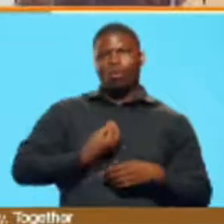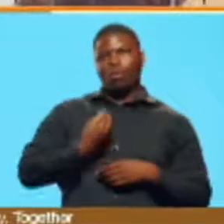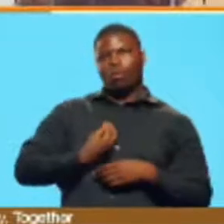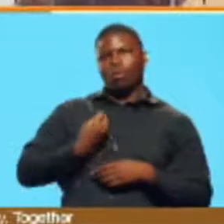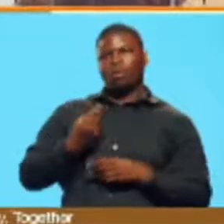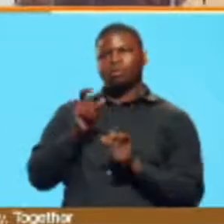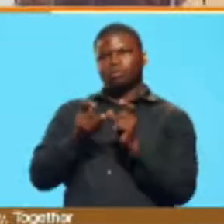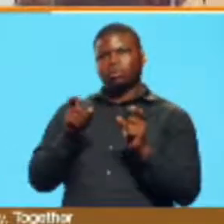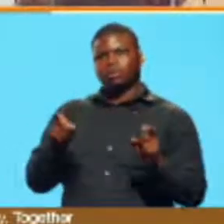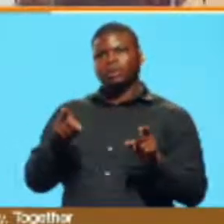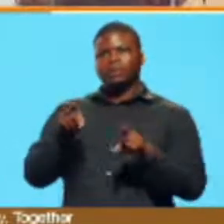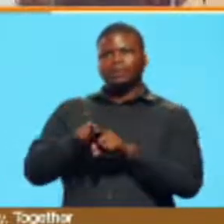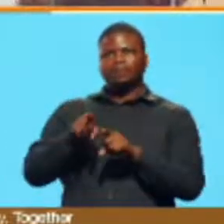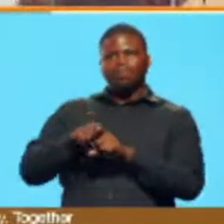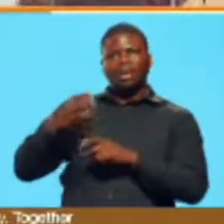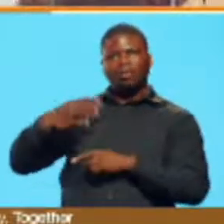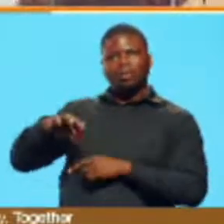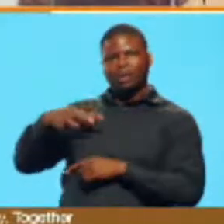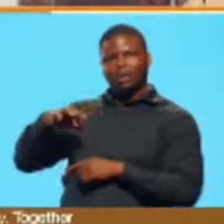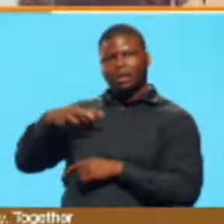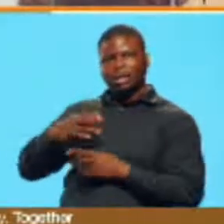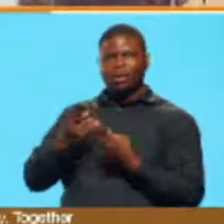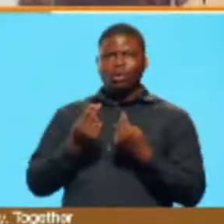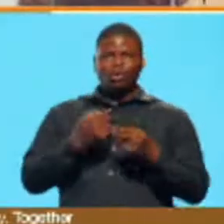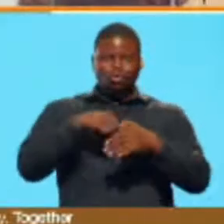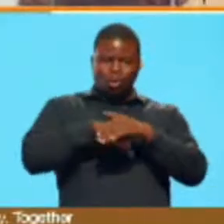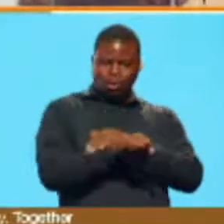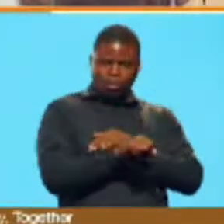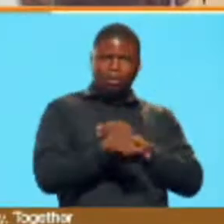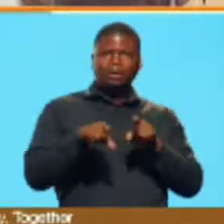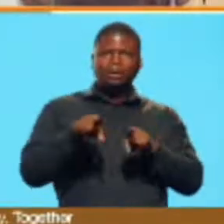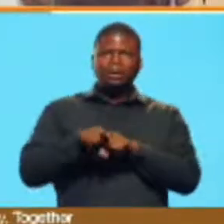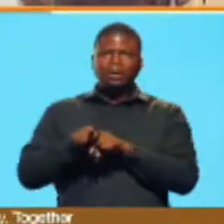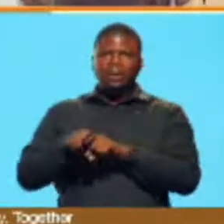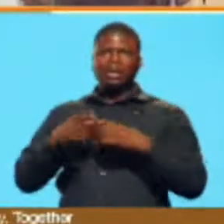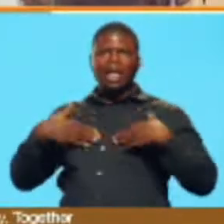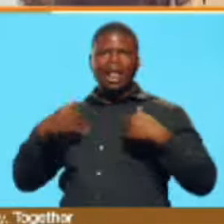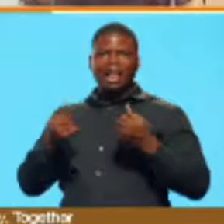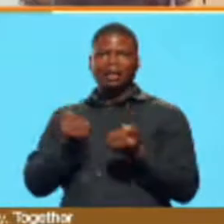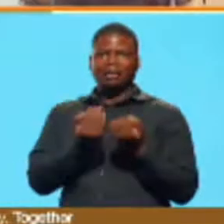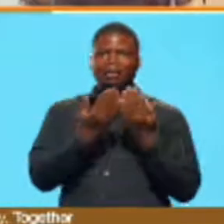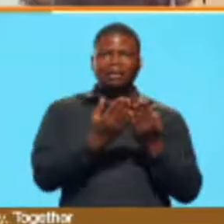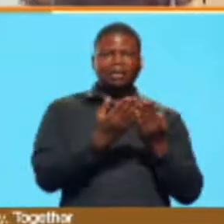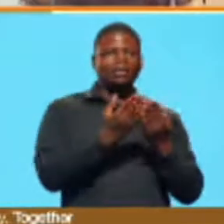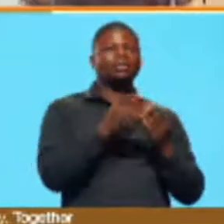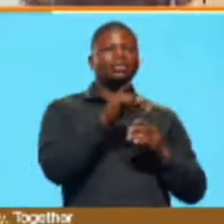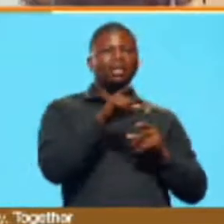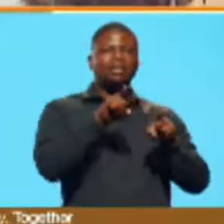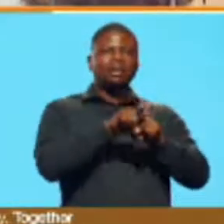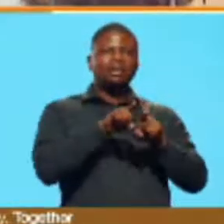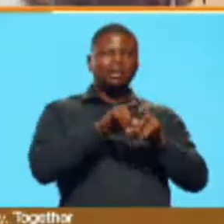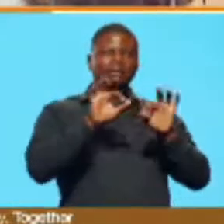maternal, newborn and child health and comprehensive reproductive health services, including family